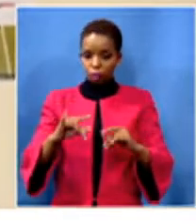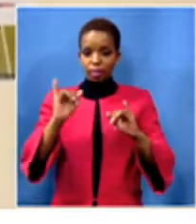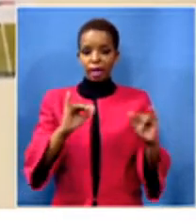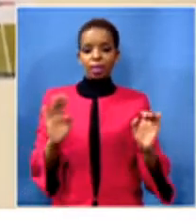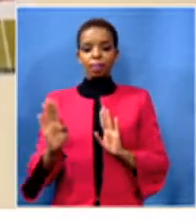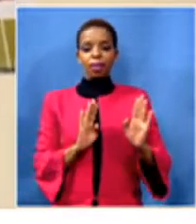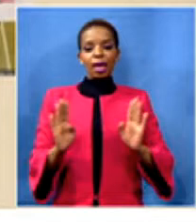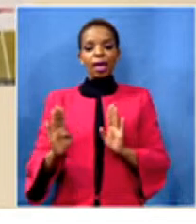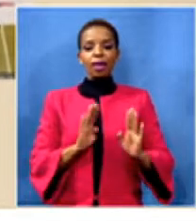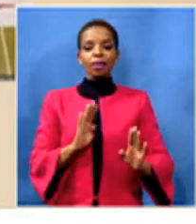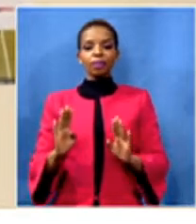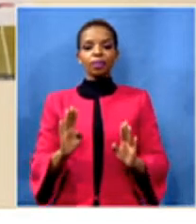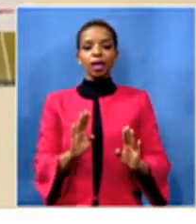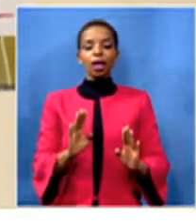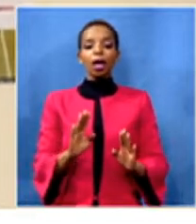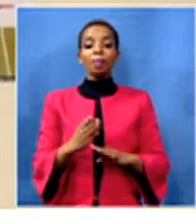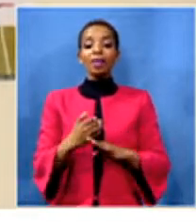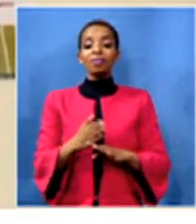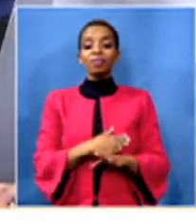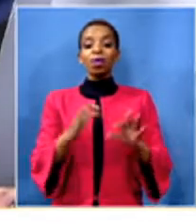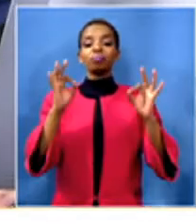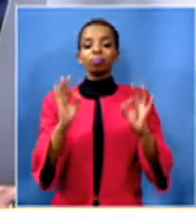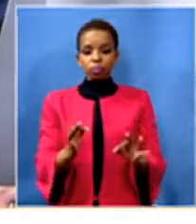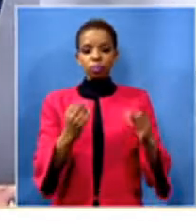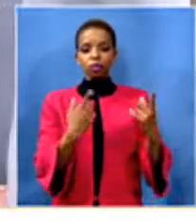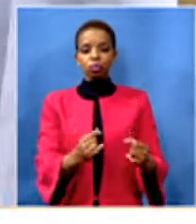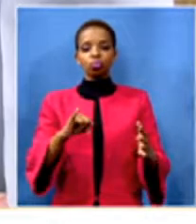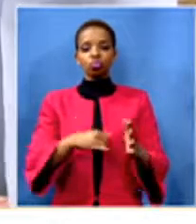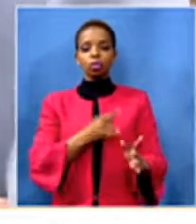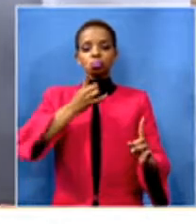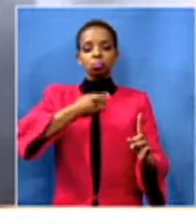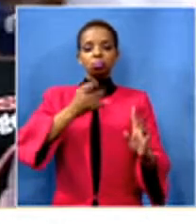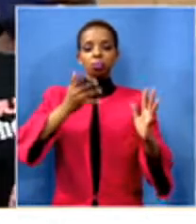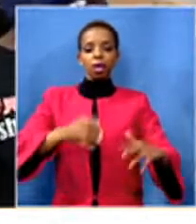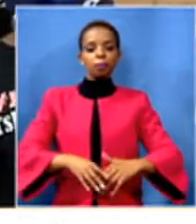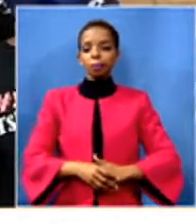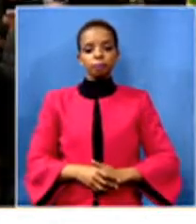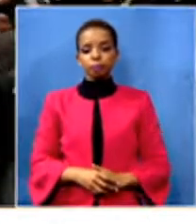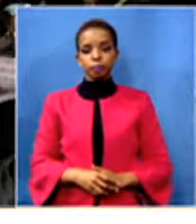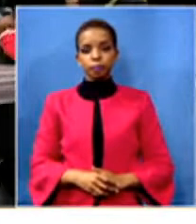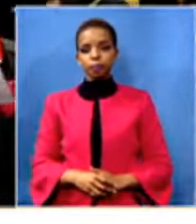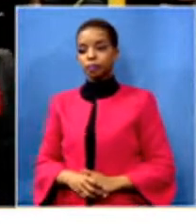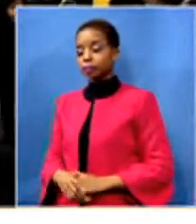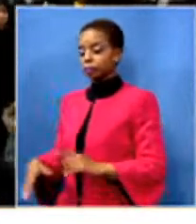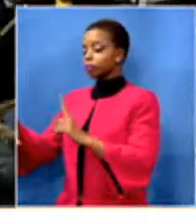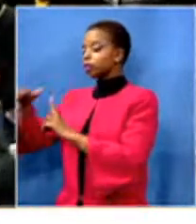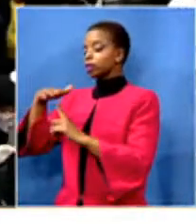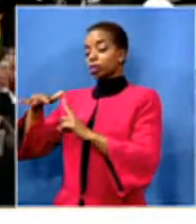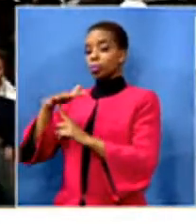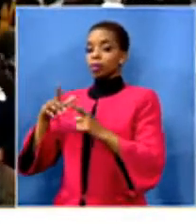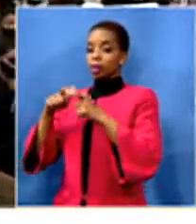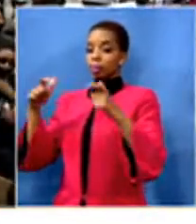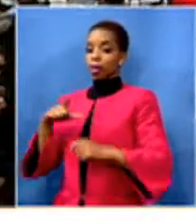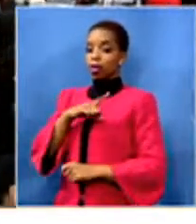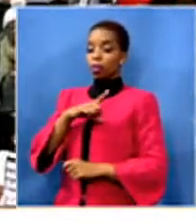it becomes physical. Because that's, you know, it's a big situation when you're seeing cases of women